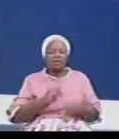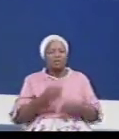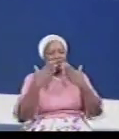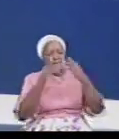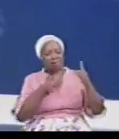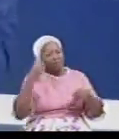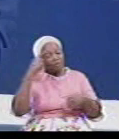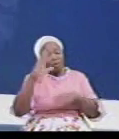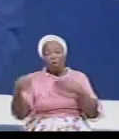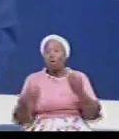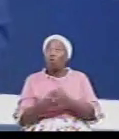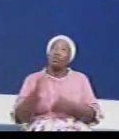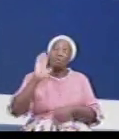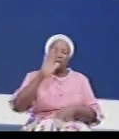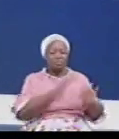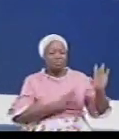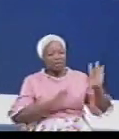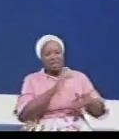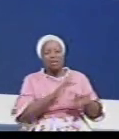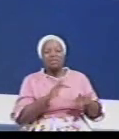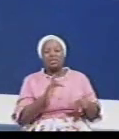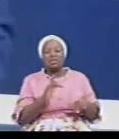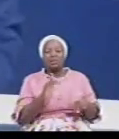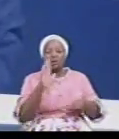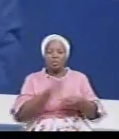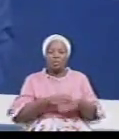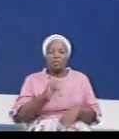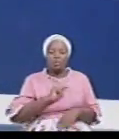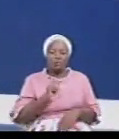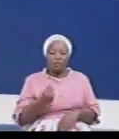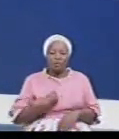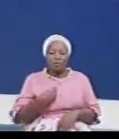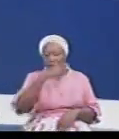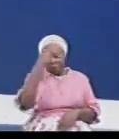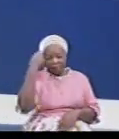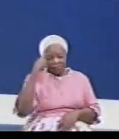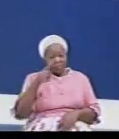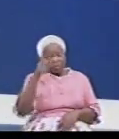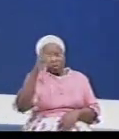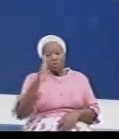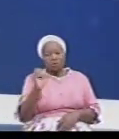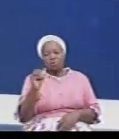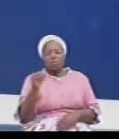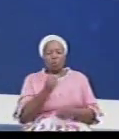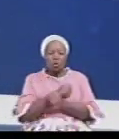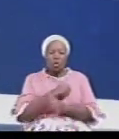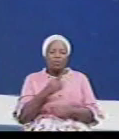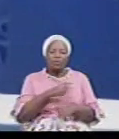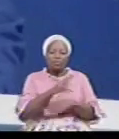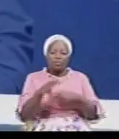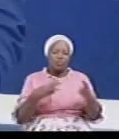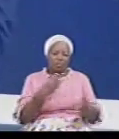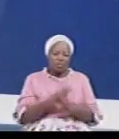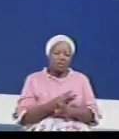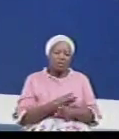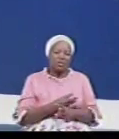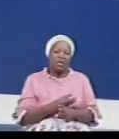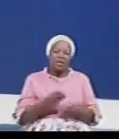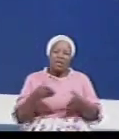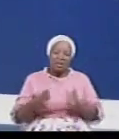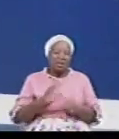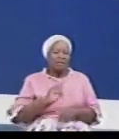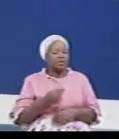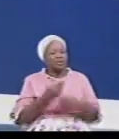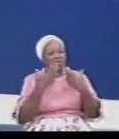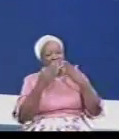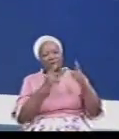mercies and his love. For God so loved the world. Let's thank God for his love for us. It is as a result of